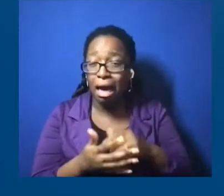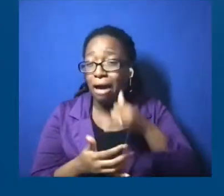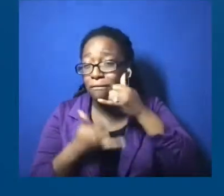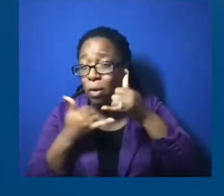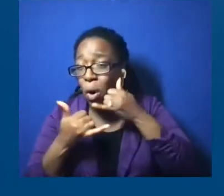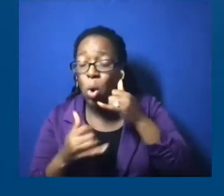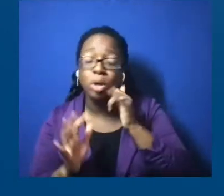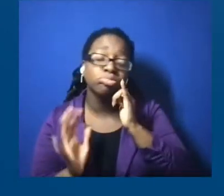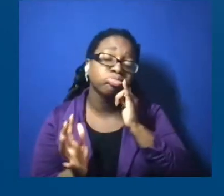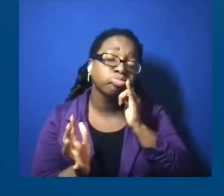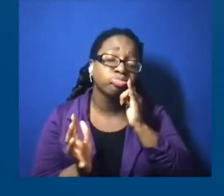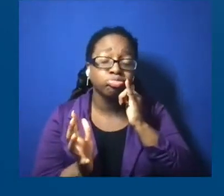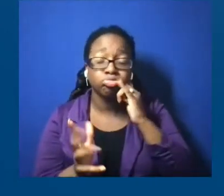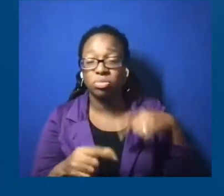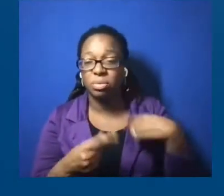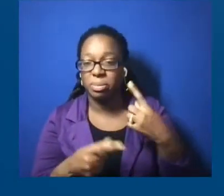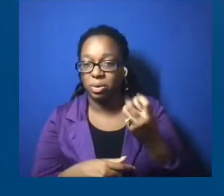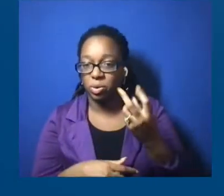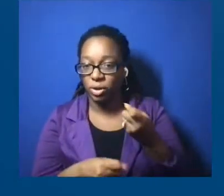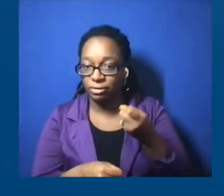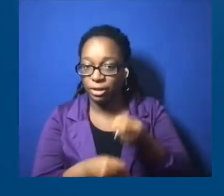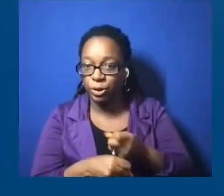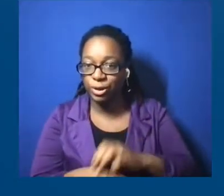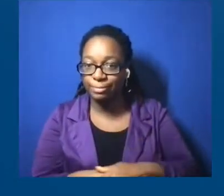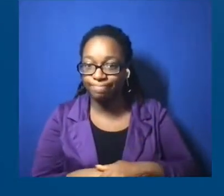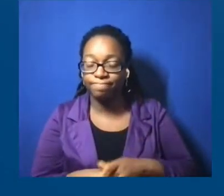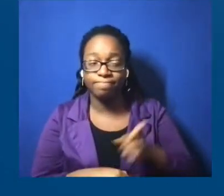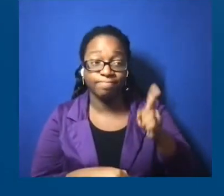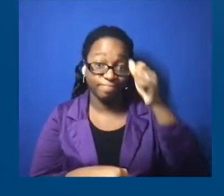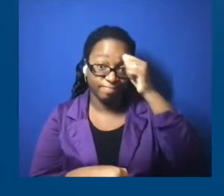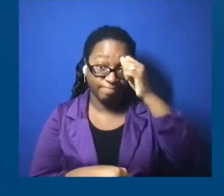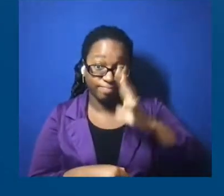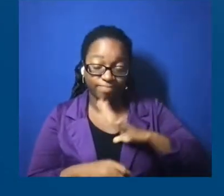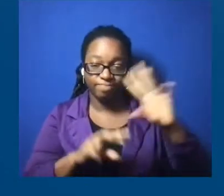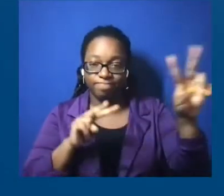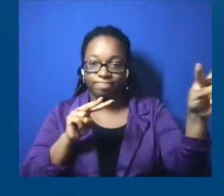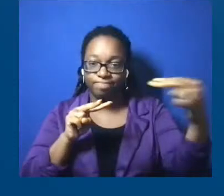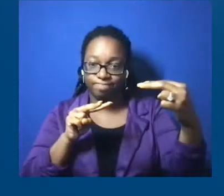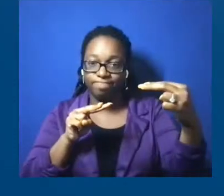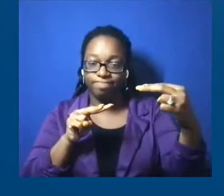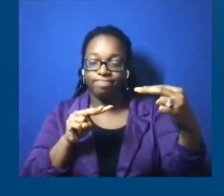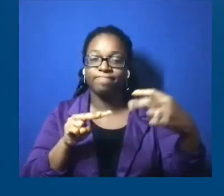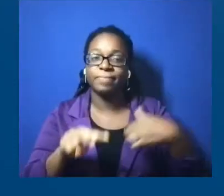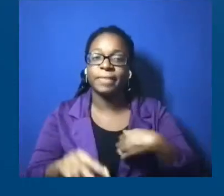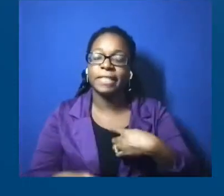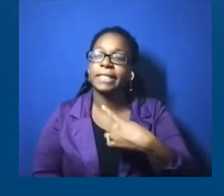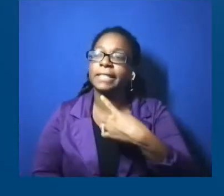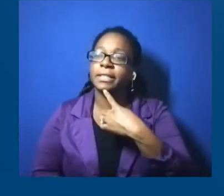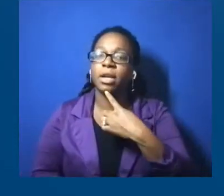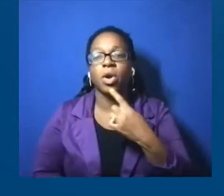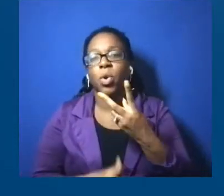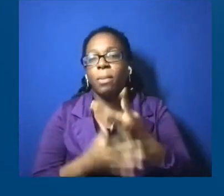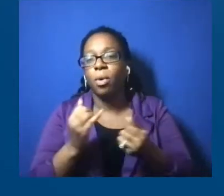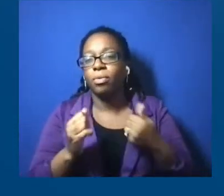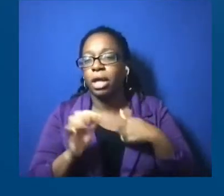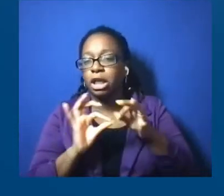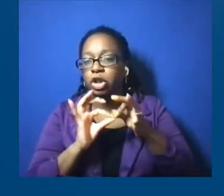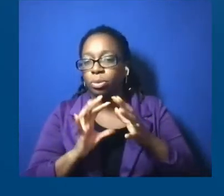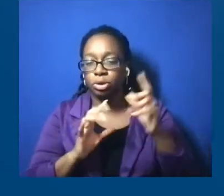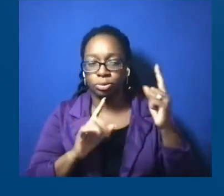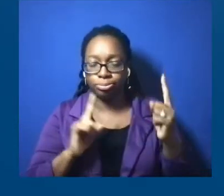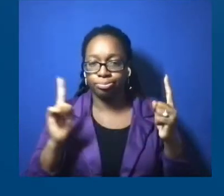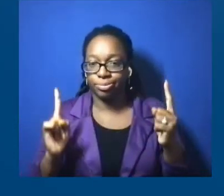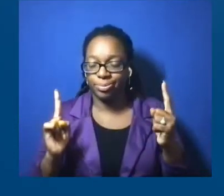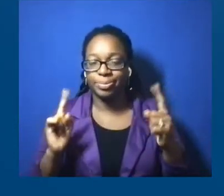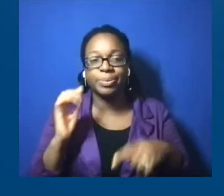12 years. And he looked at me and just had a simultaneous interpreter. He had one and I had one. By the way, I turned